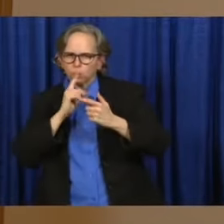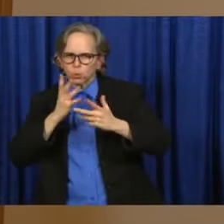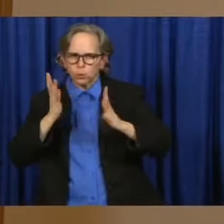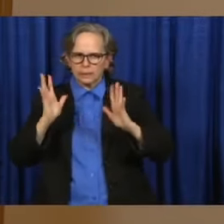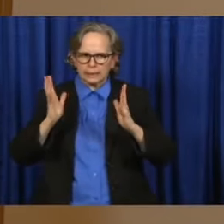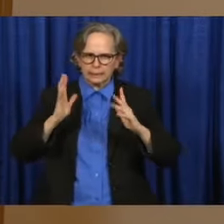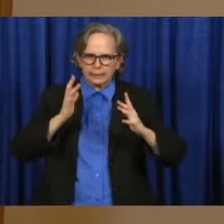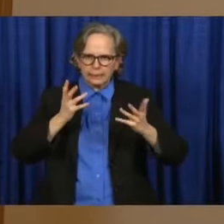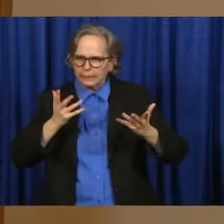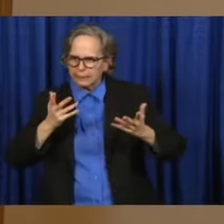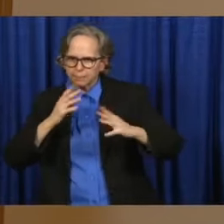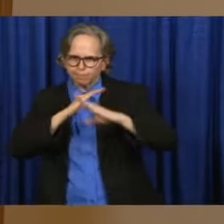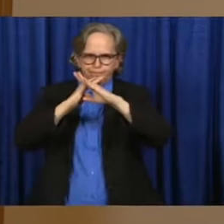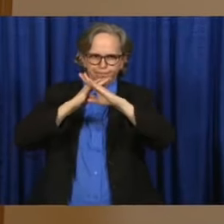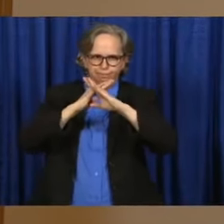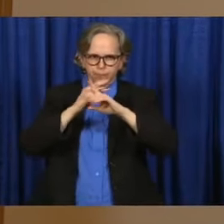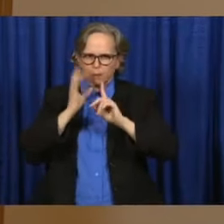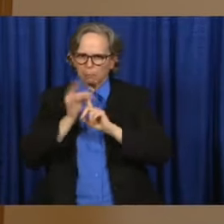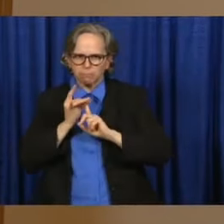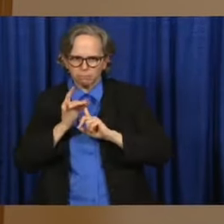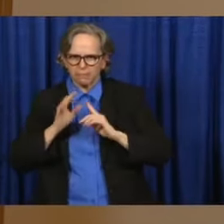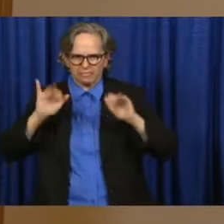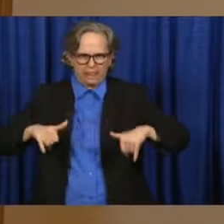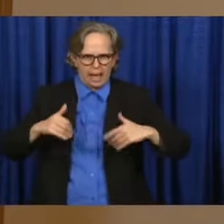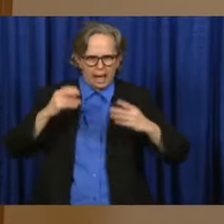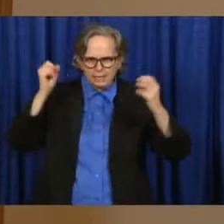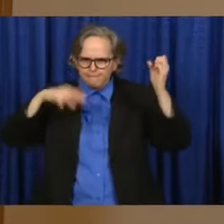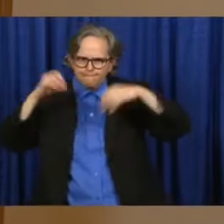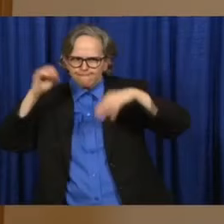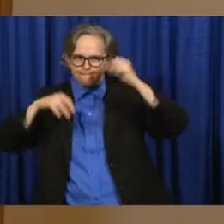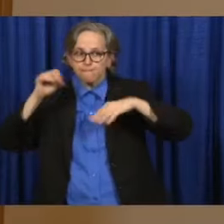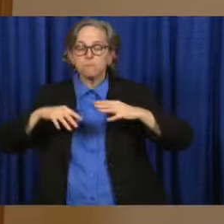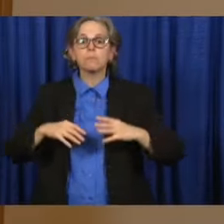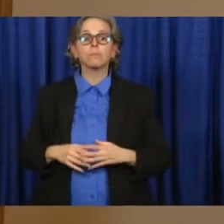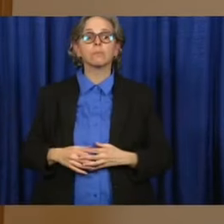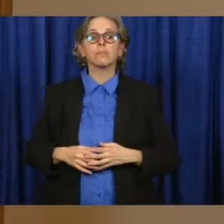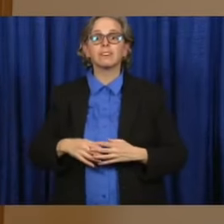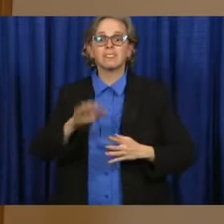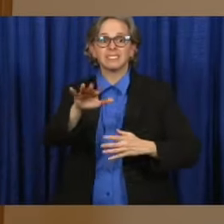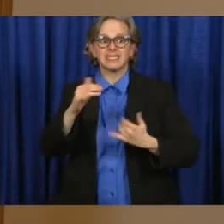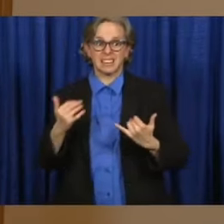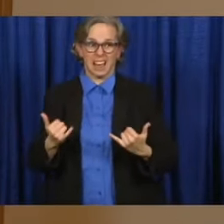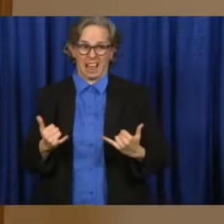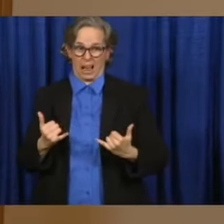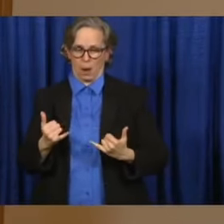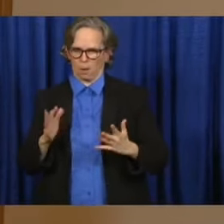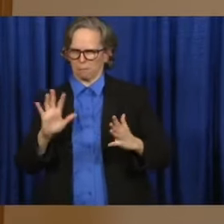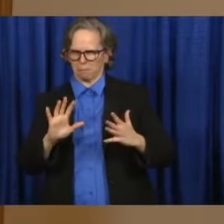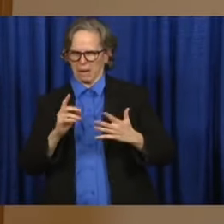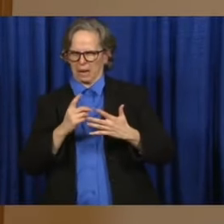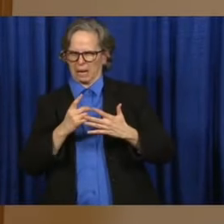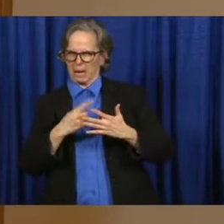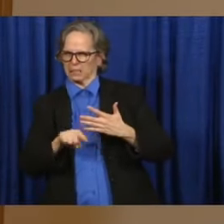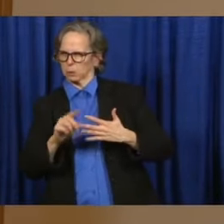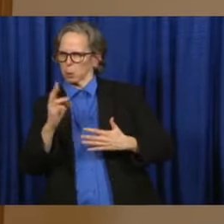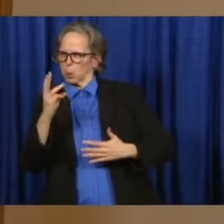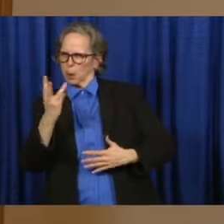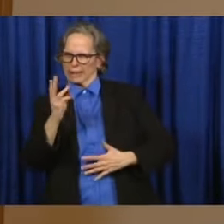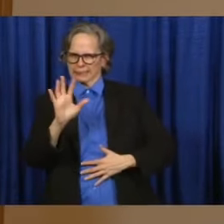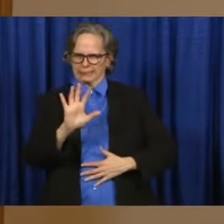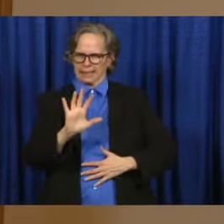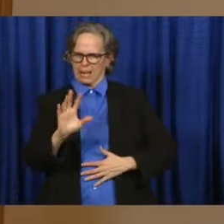general public. We are at a point, probably midweek next week, where I hope to sort of give